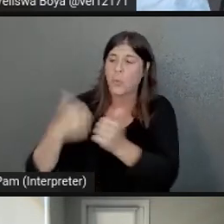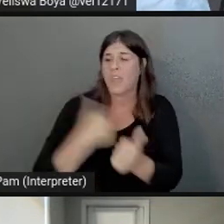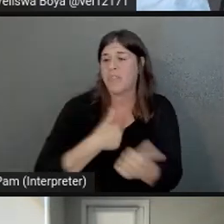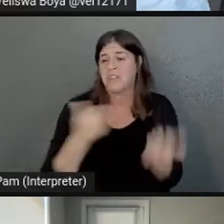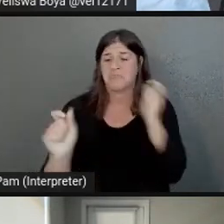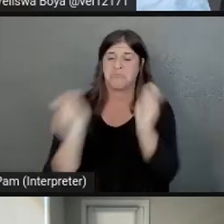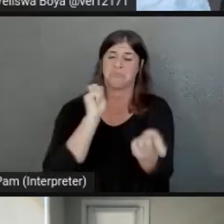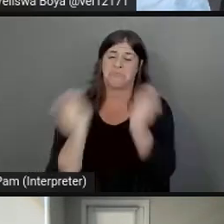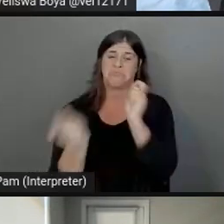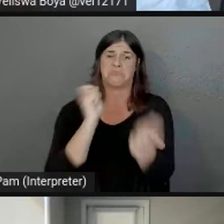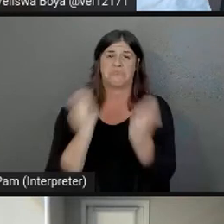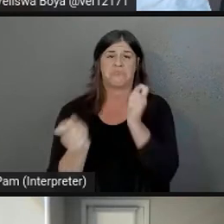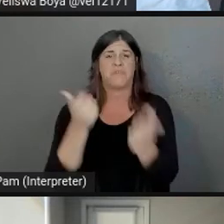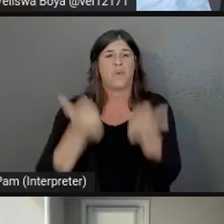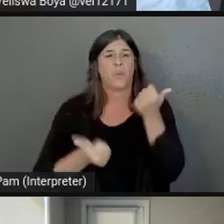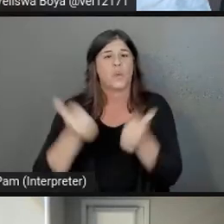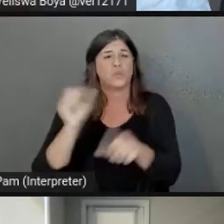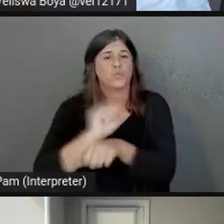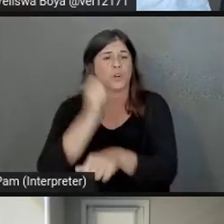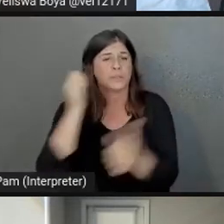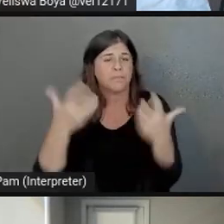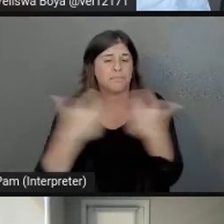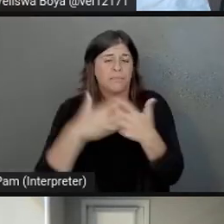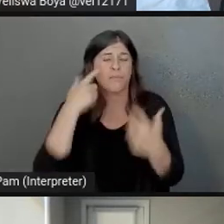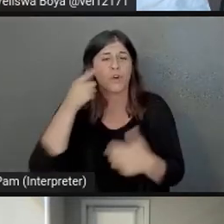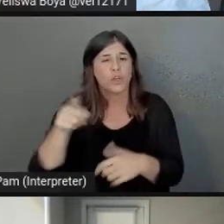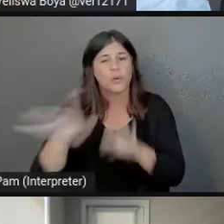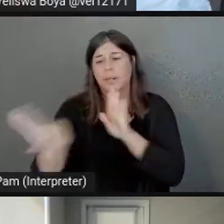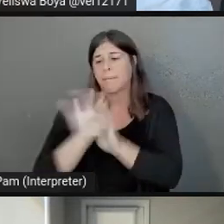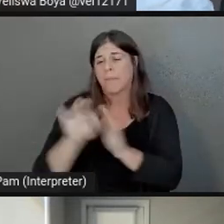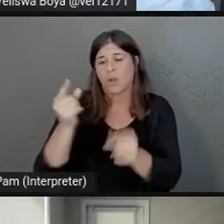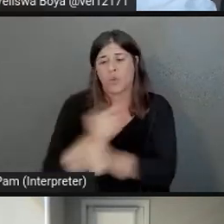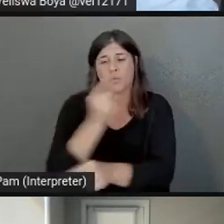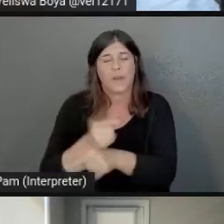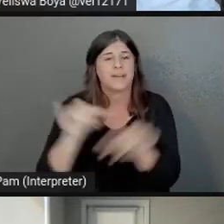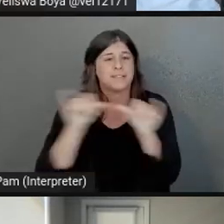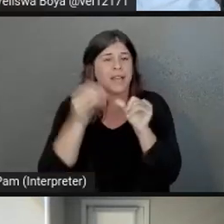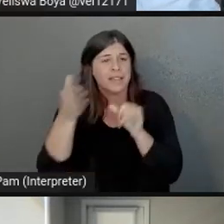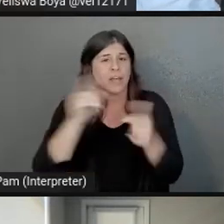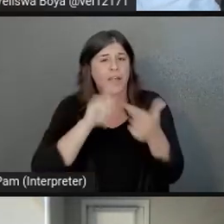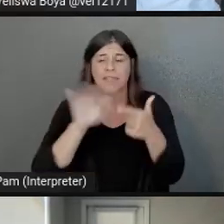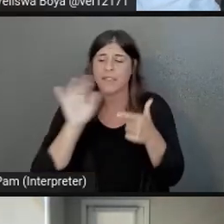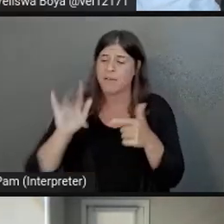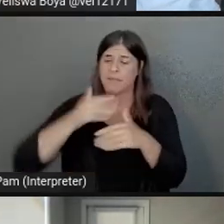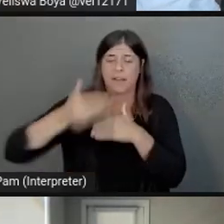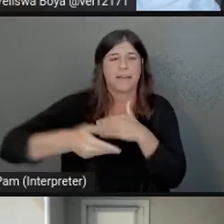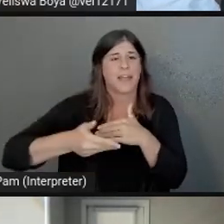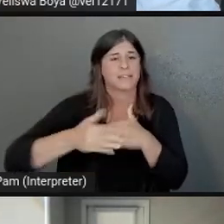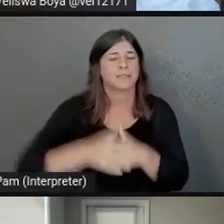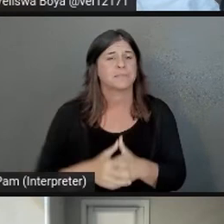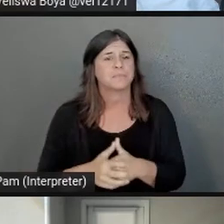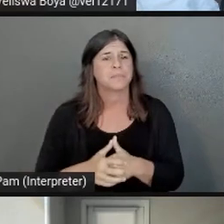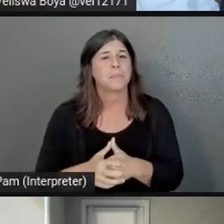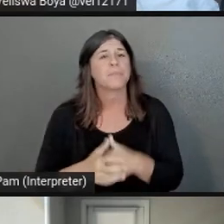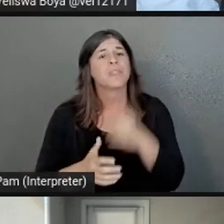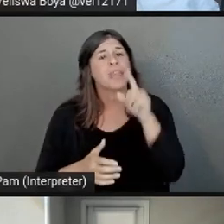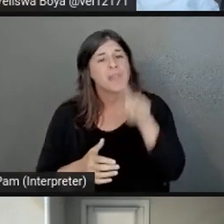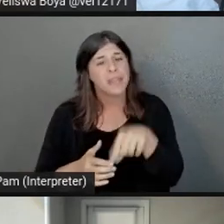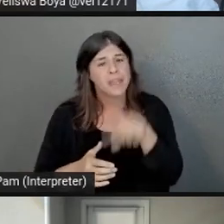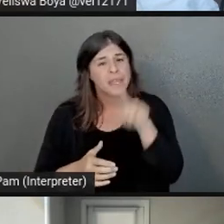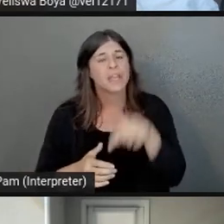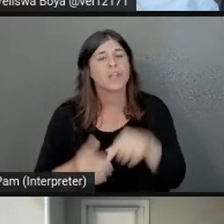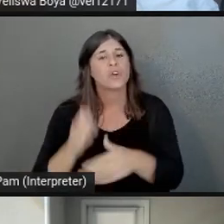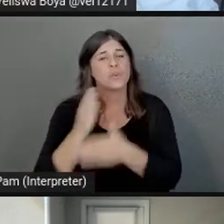customize the SKUs for you as well. So you just select the right size here and then click next. Now, here is